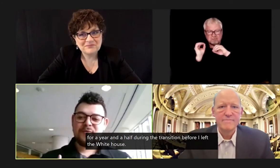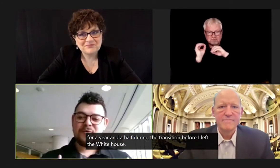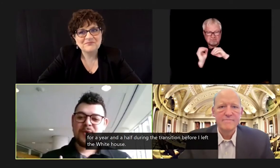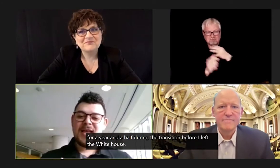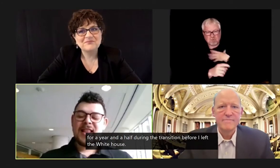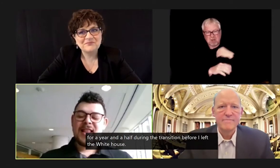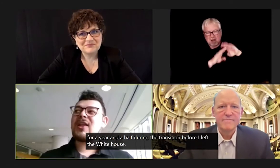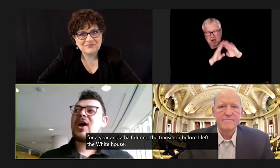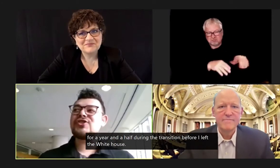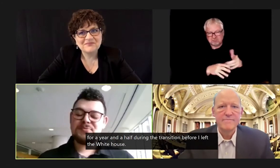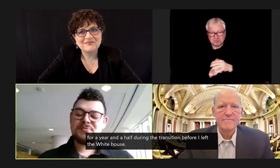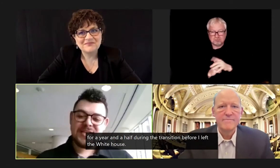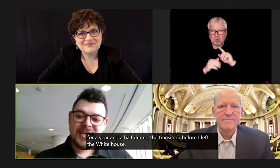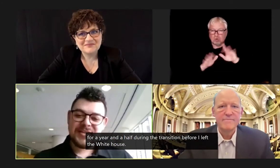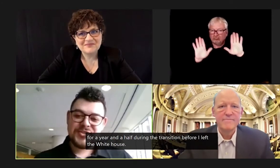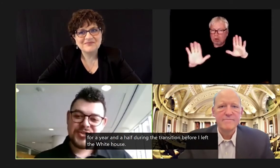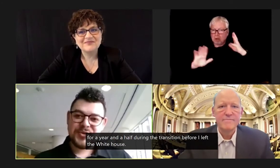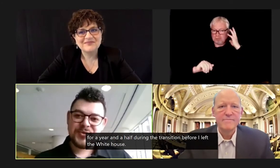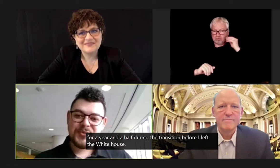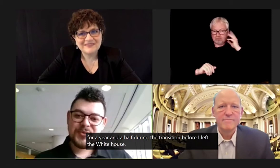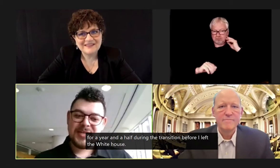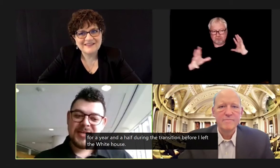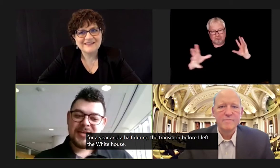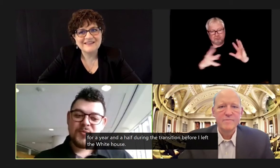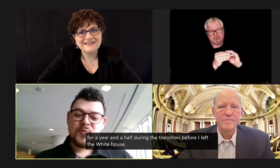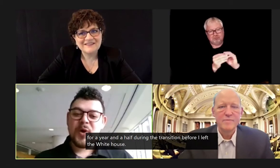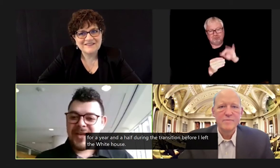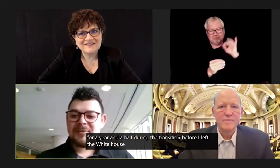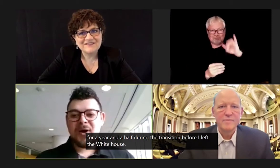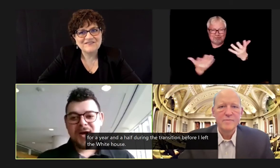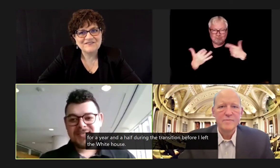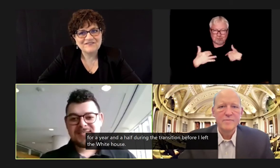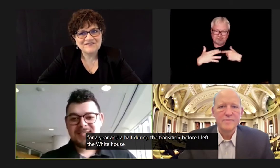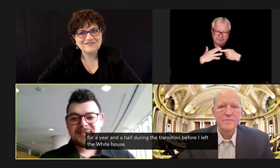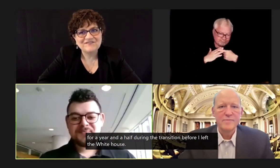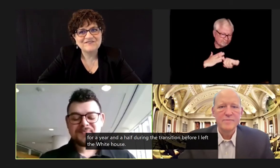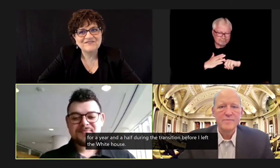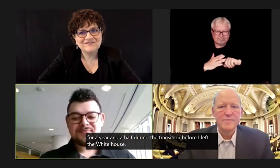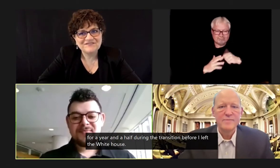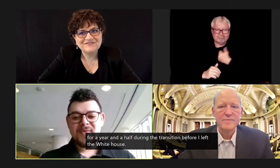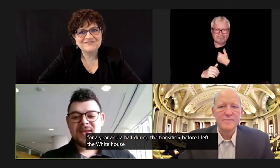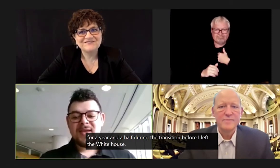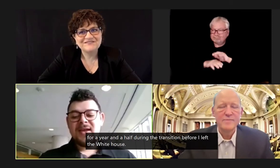of what launched me into working in policy.